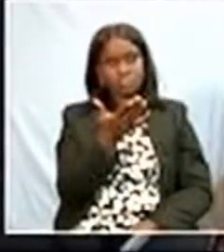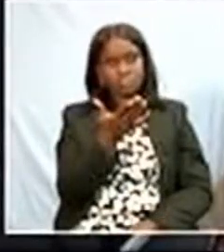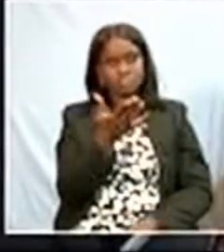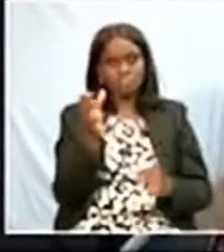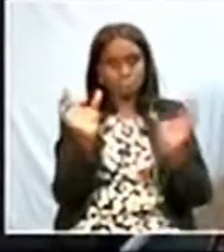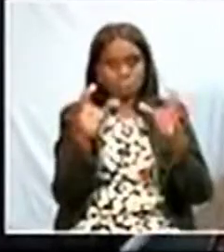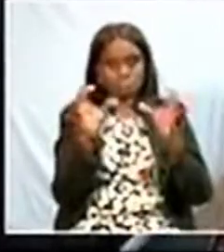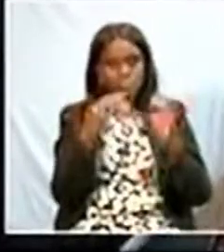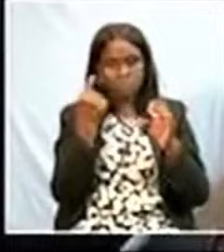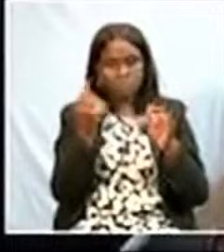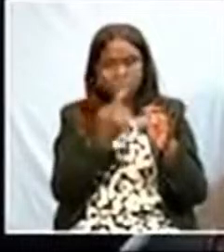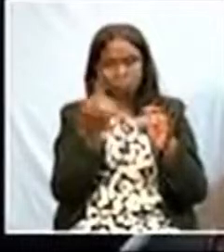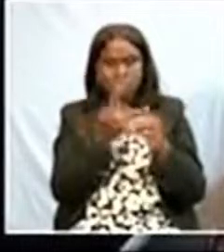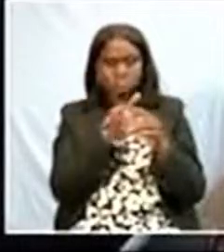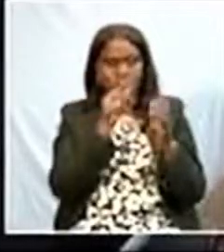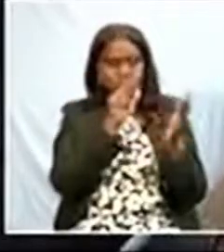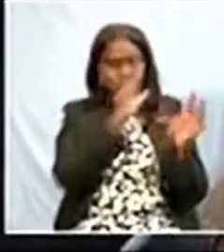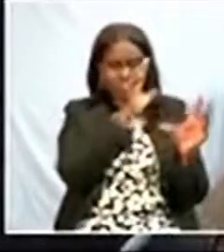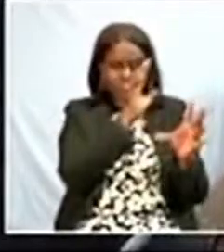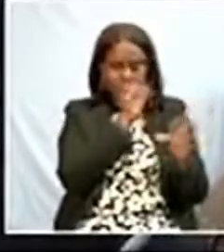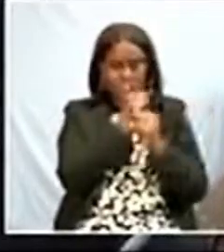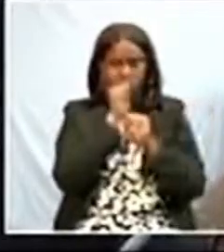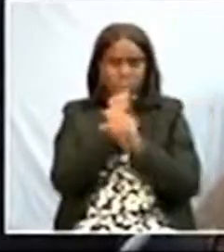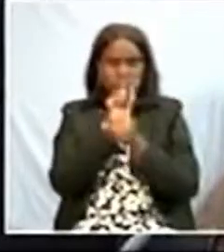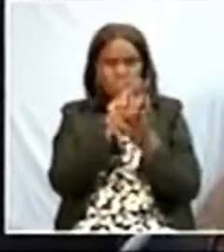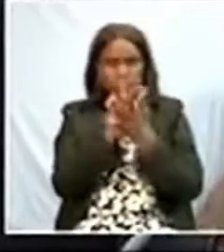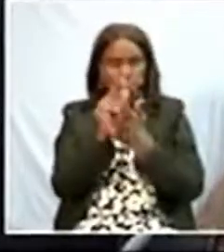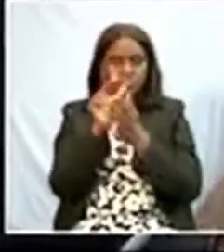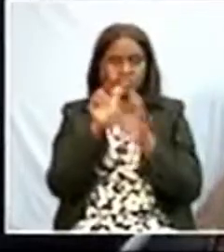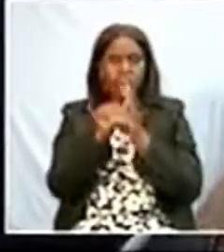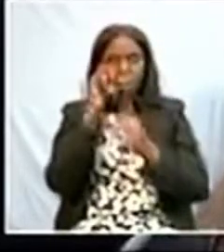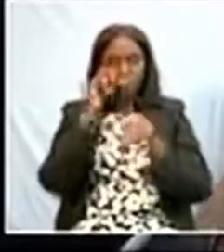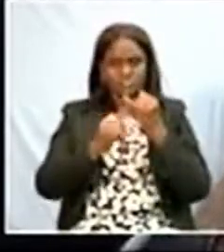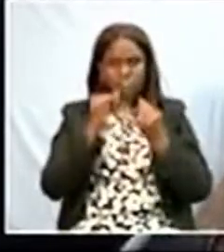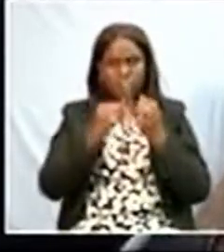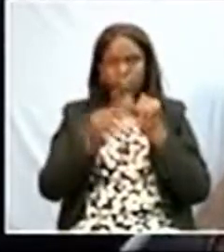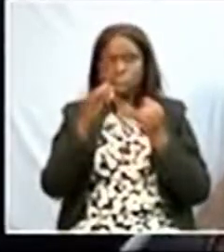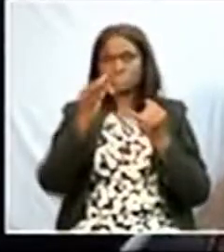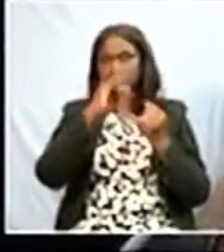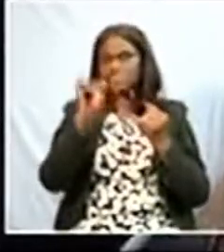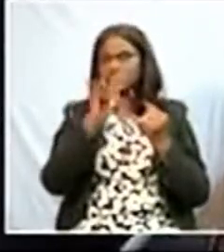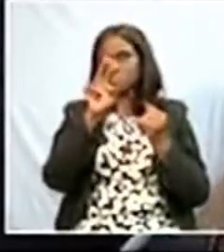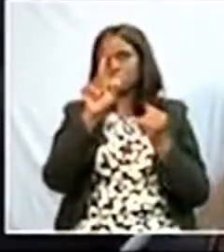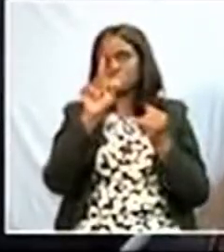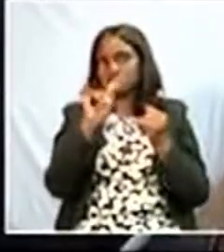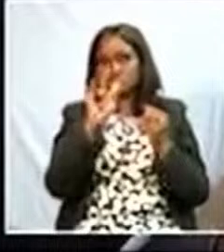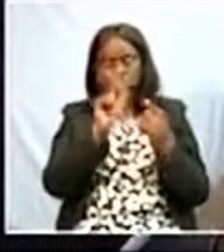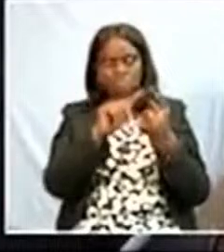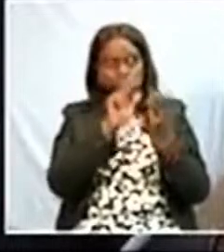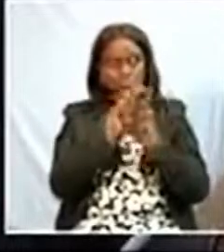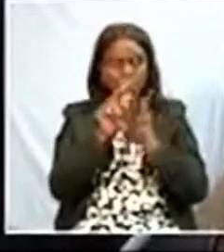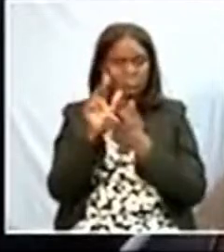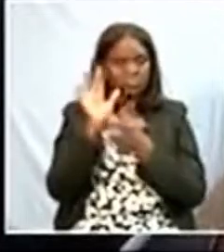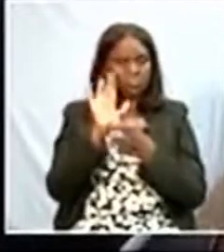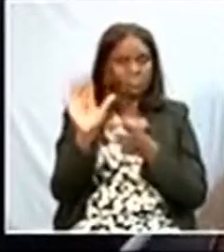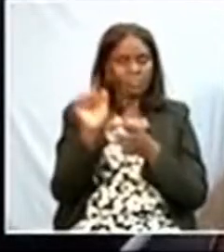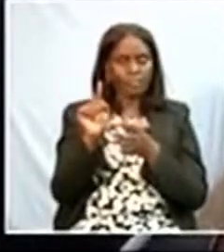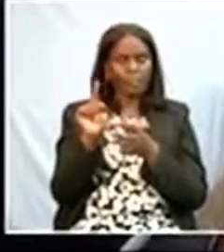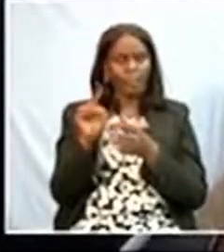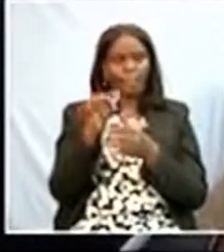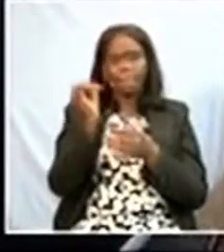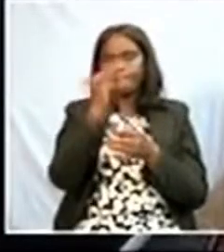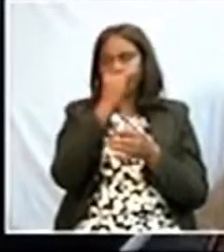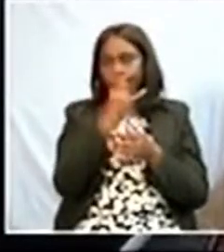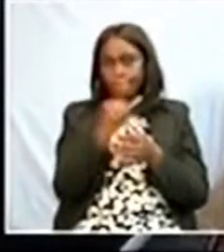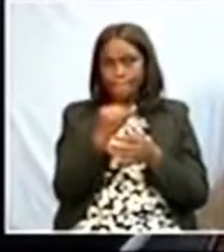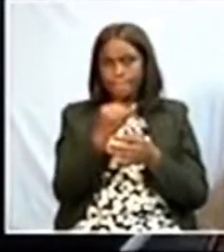Council only received an approval of the variation in July, end of July, to approve the